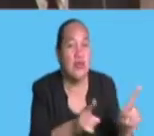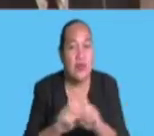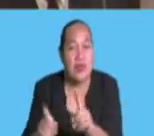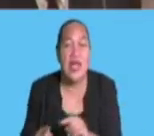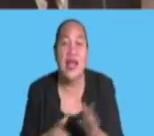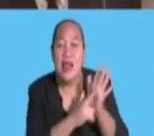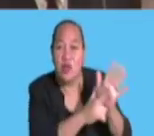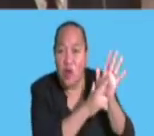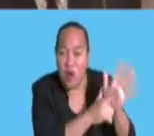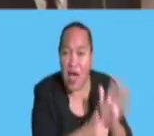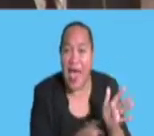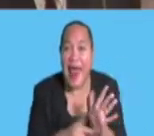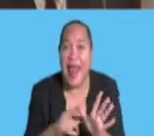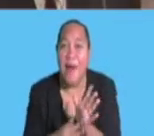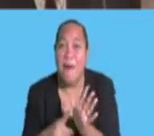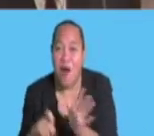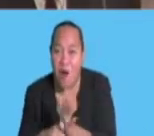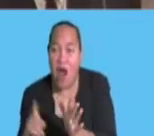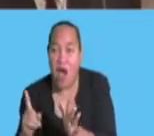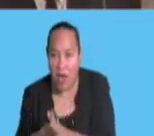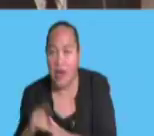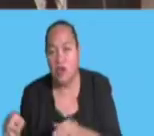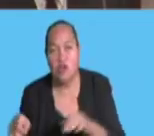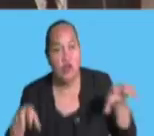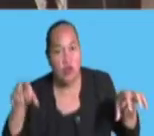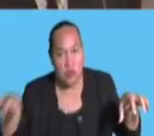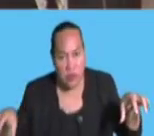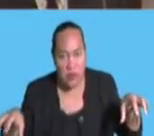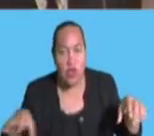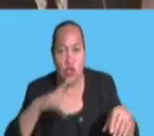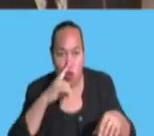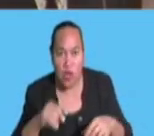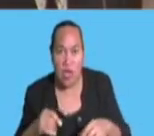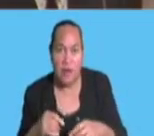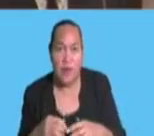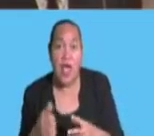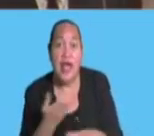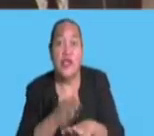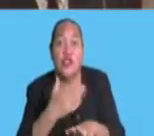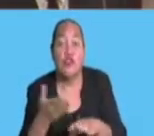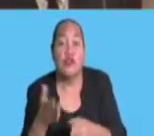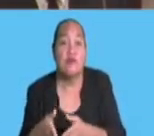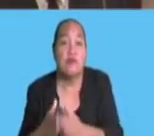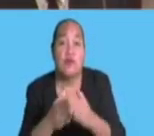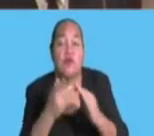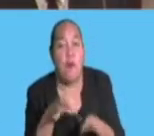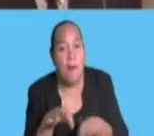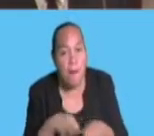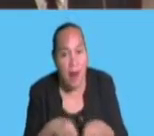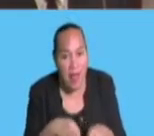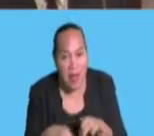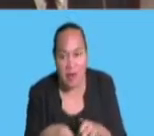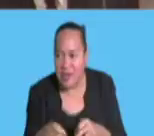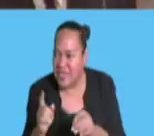Natambua and Namara to increase loading capacity to cater for existing customers, and new upcoming subdivisions planned for